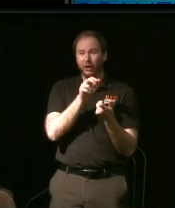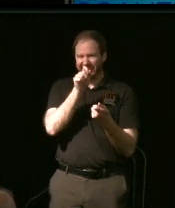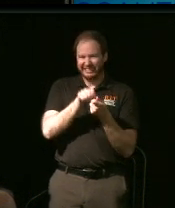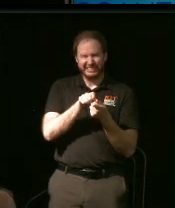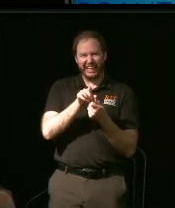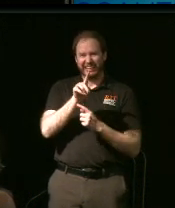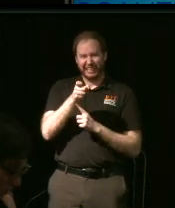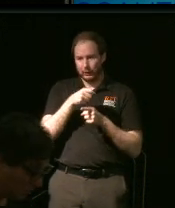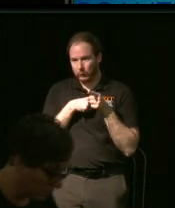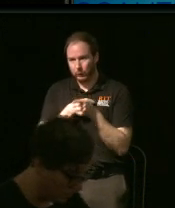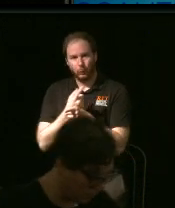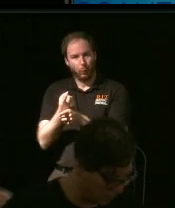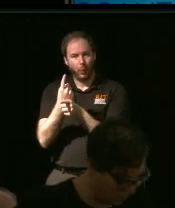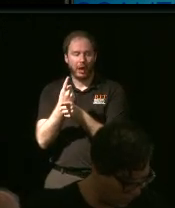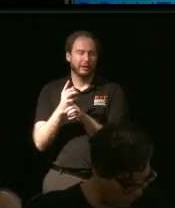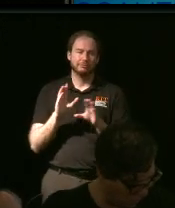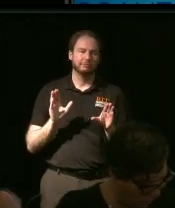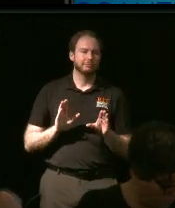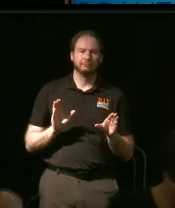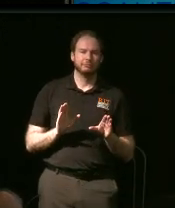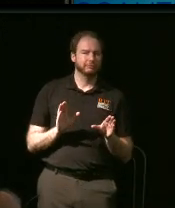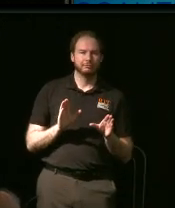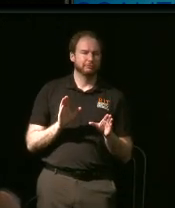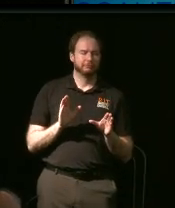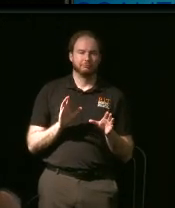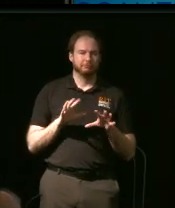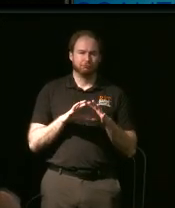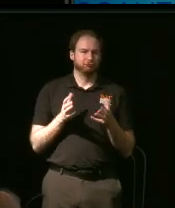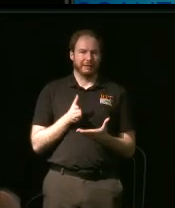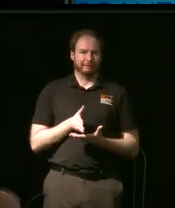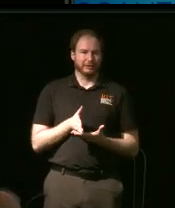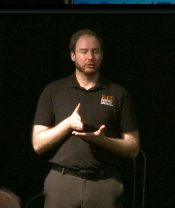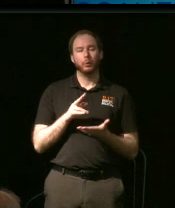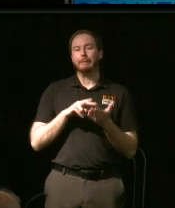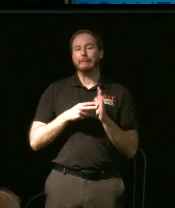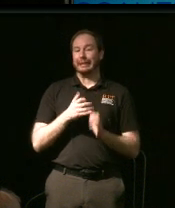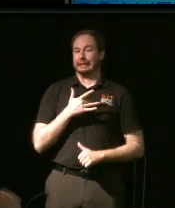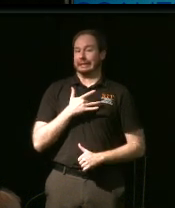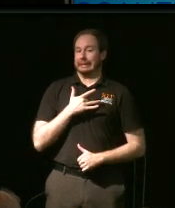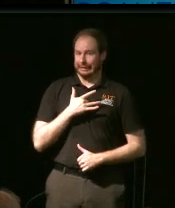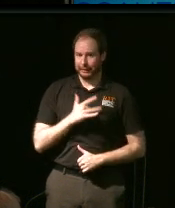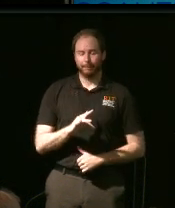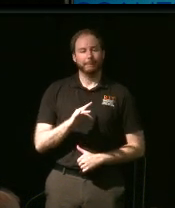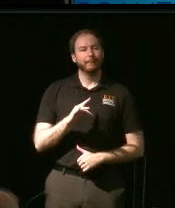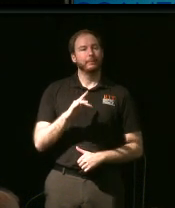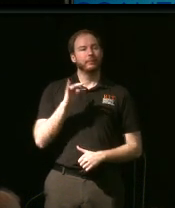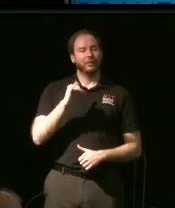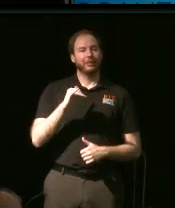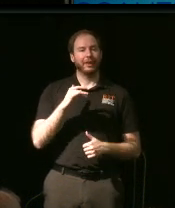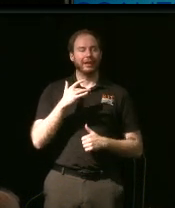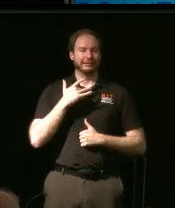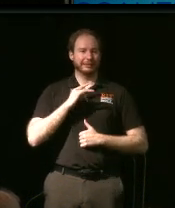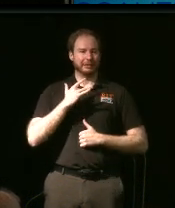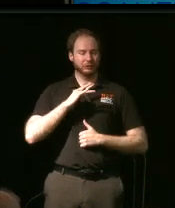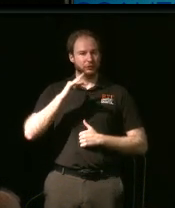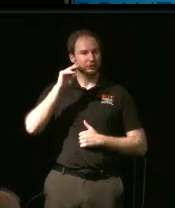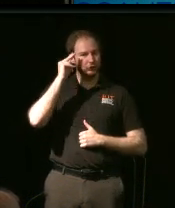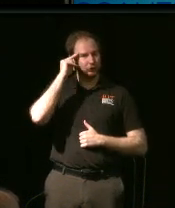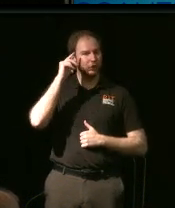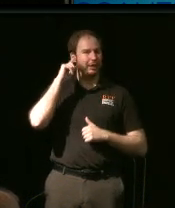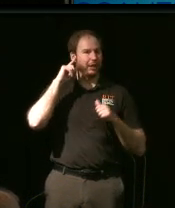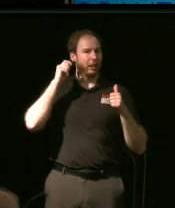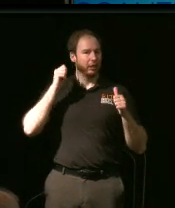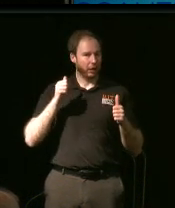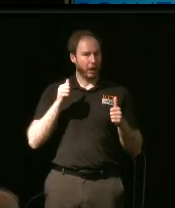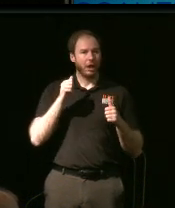you individuals. So typically, the sensory neural hearing loss for individuals